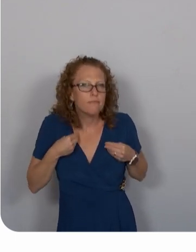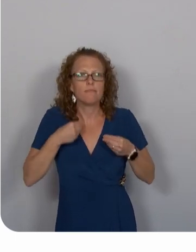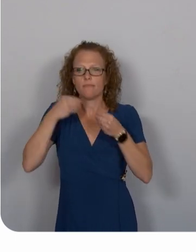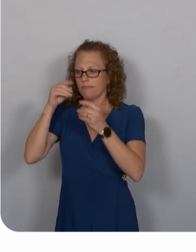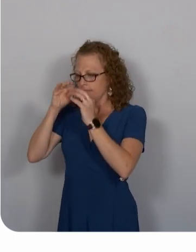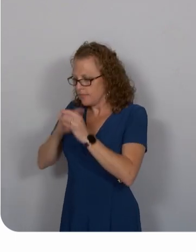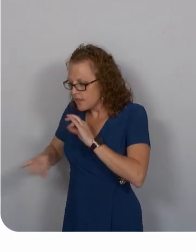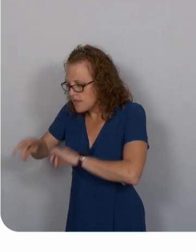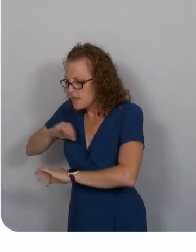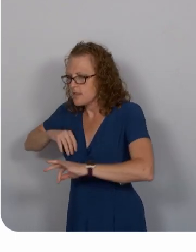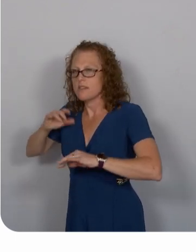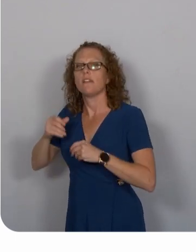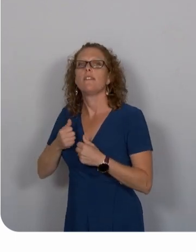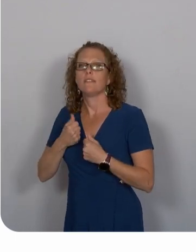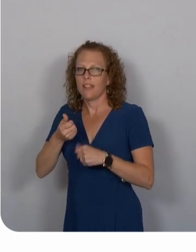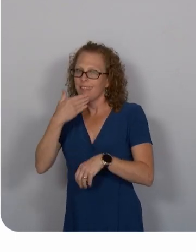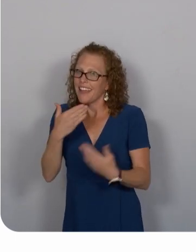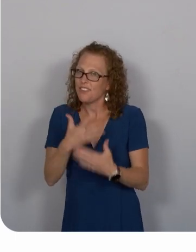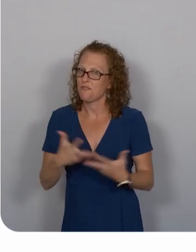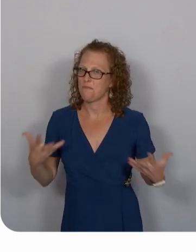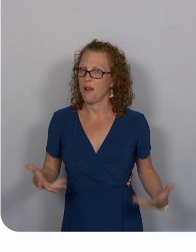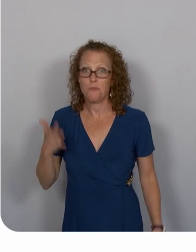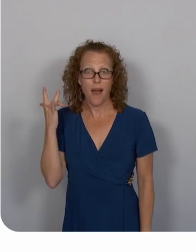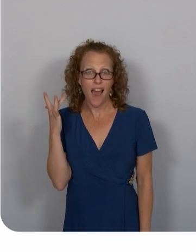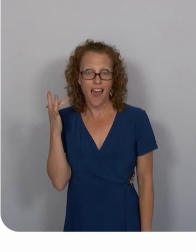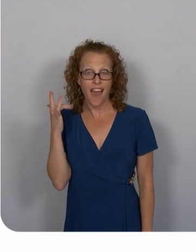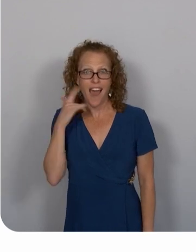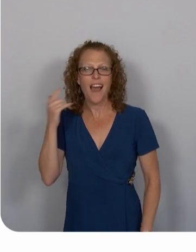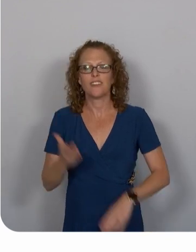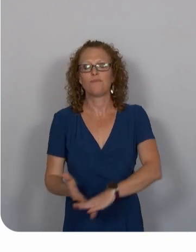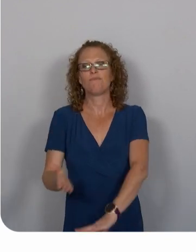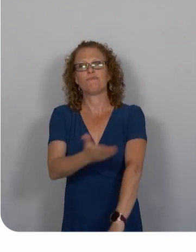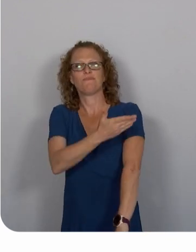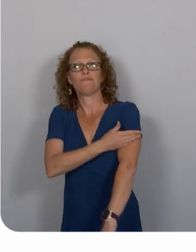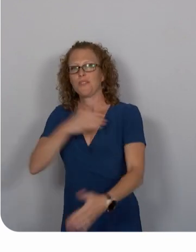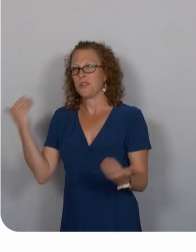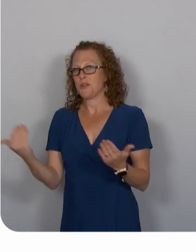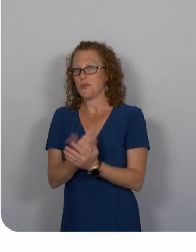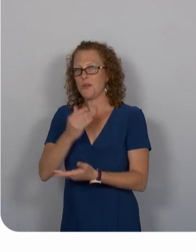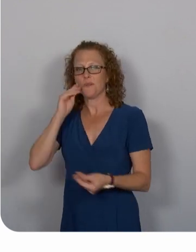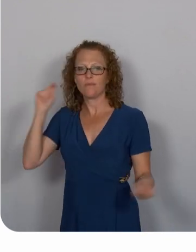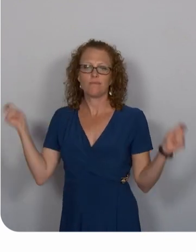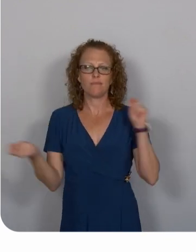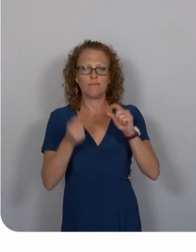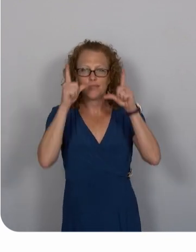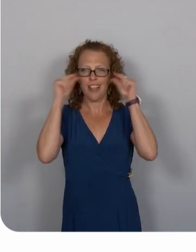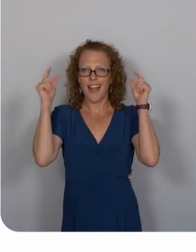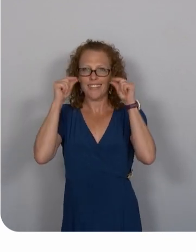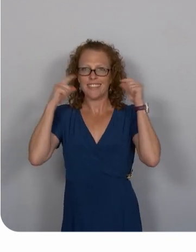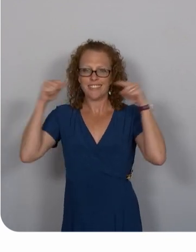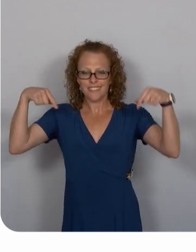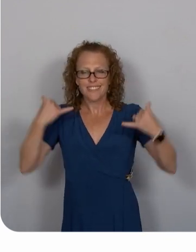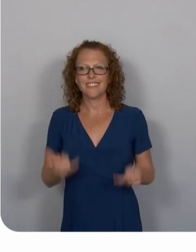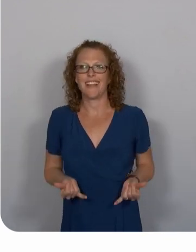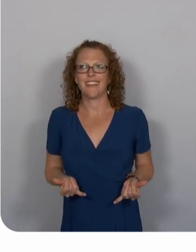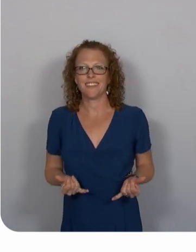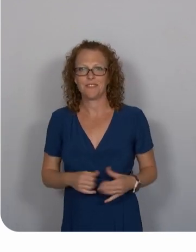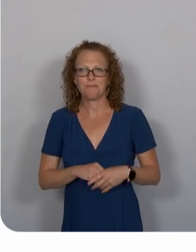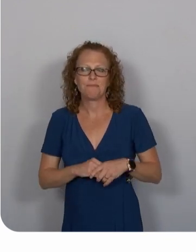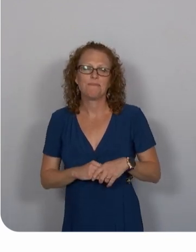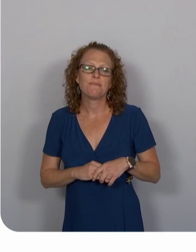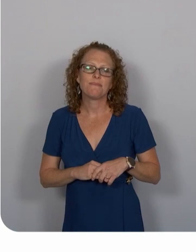it because it has helped us redesign the new generation of smart glasses from the inside